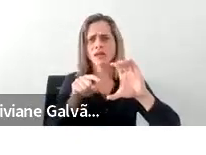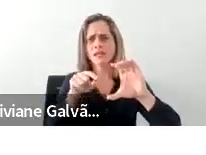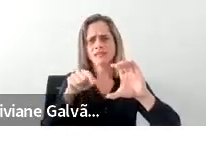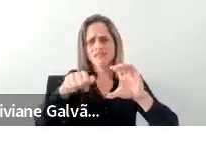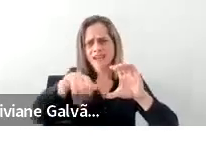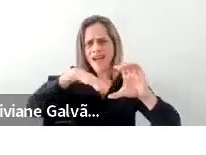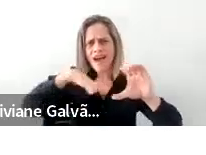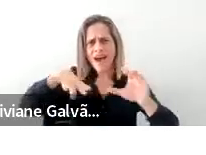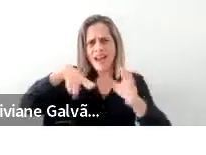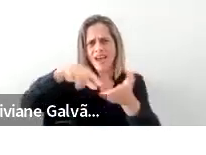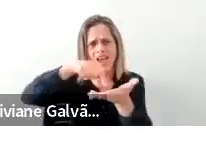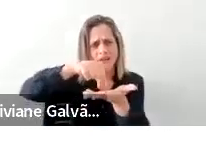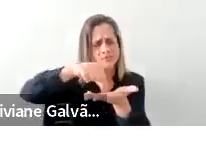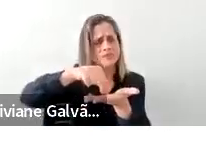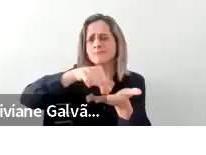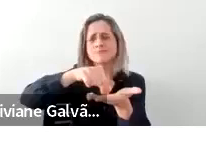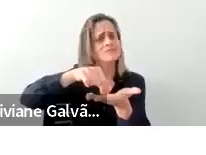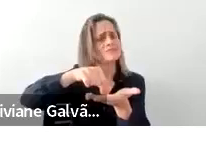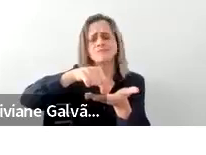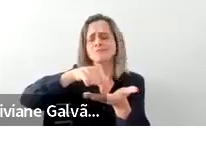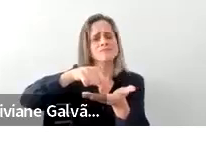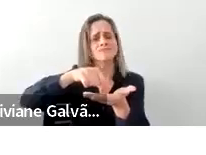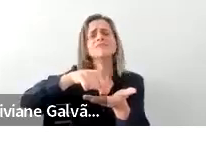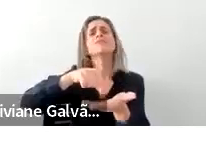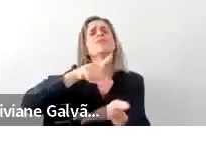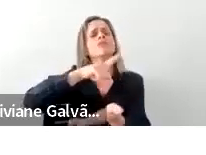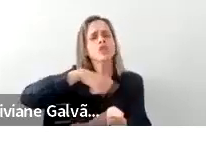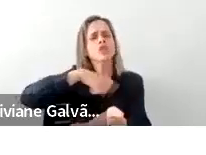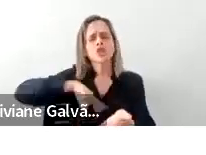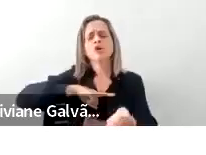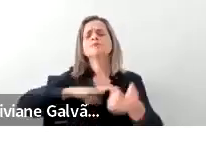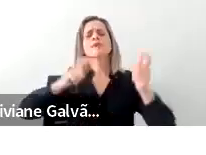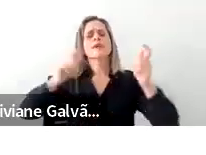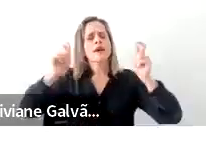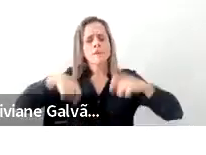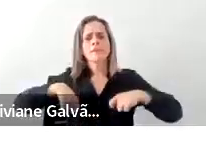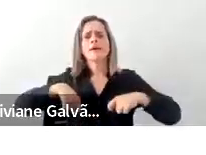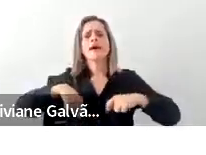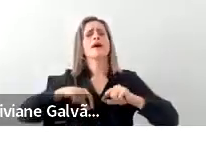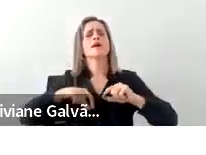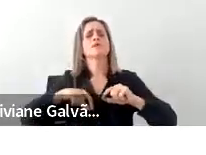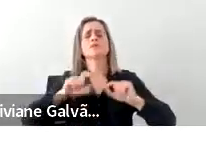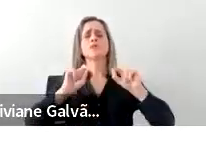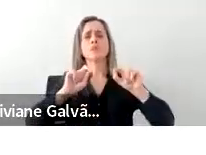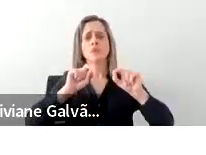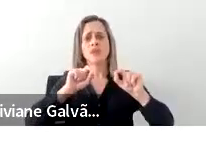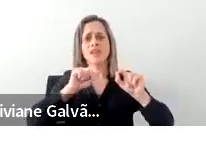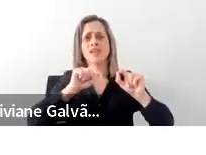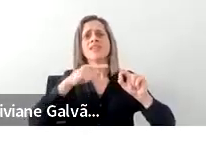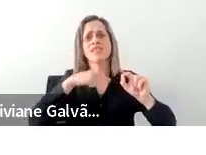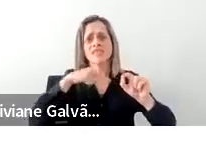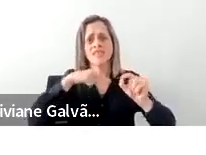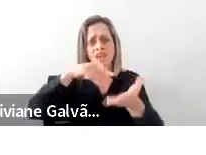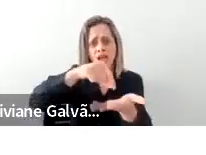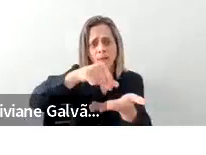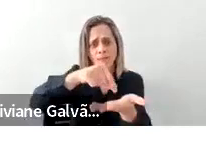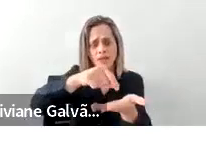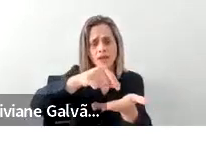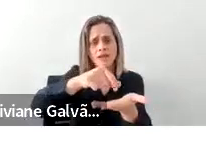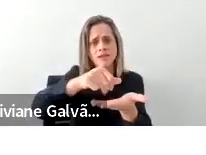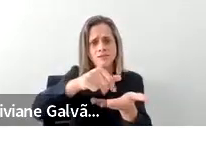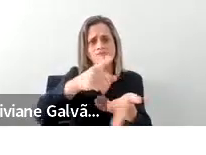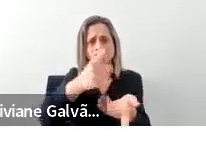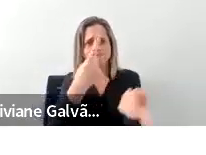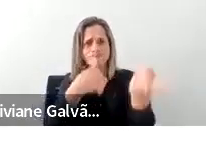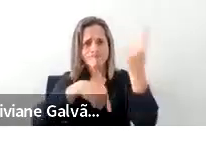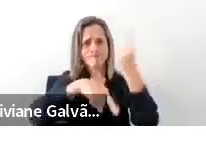We've got the means, we've got the potential, the capacity to end these laws. There's no historical necessity about it.